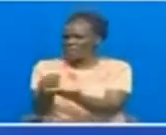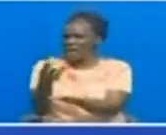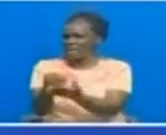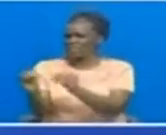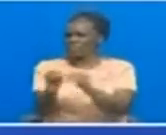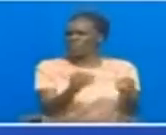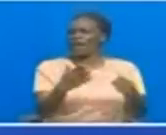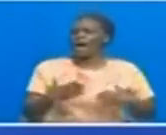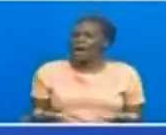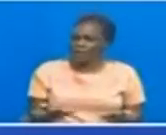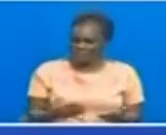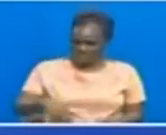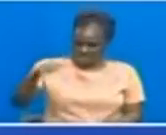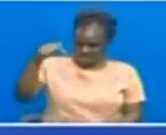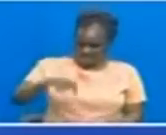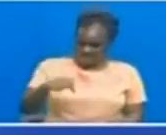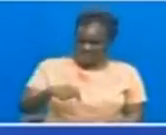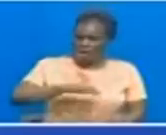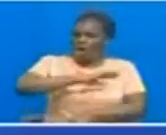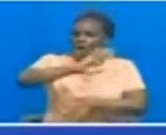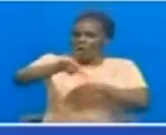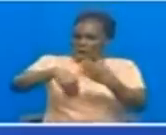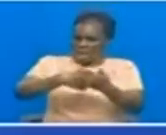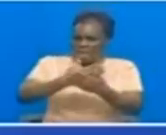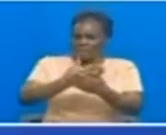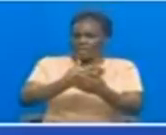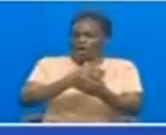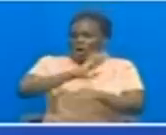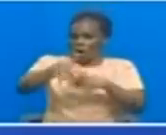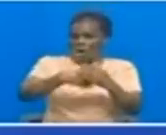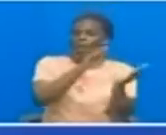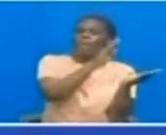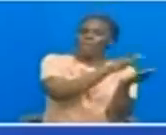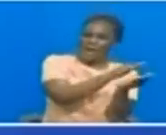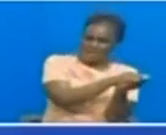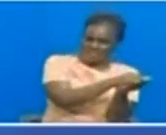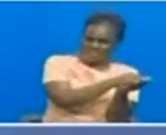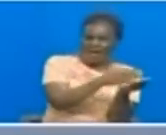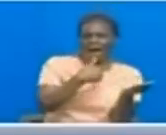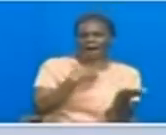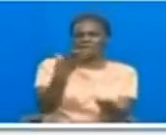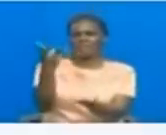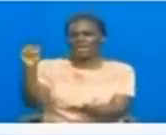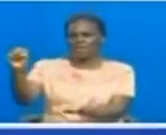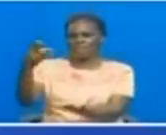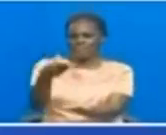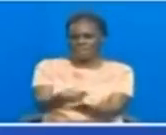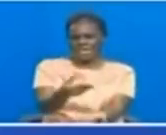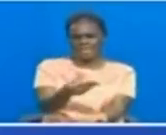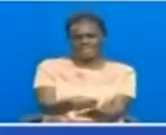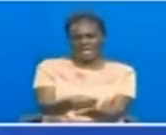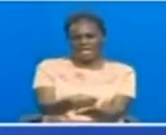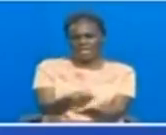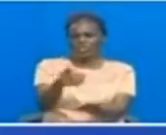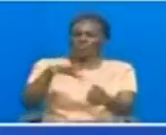was that going to be? Nowadays, almost virtually every bank is on M-Pesa. Yeah. I mean, M-Pesa is accessing all